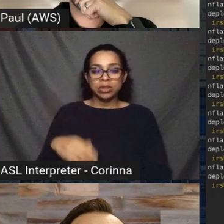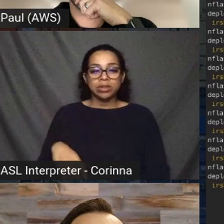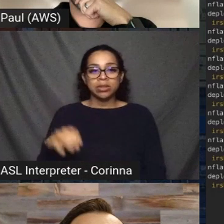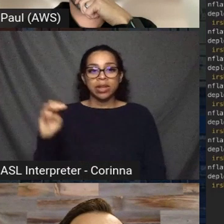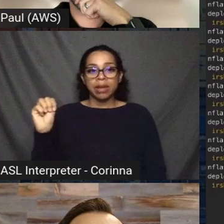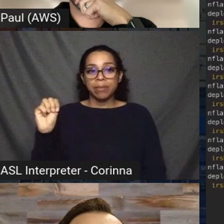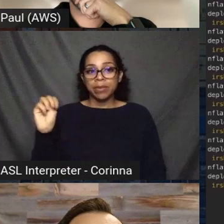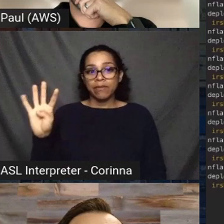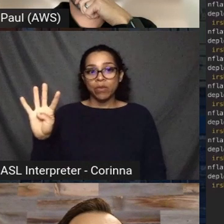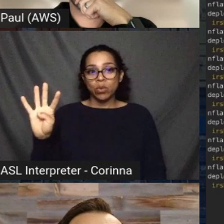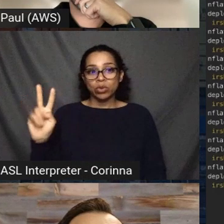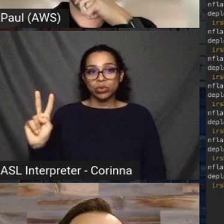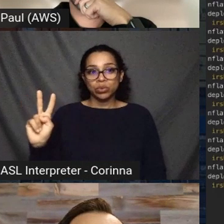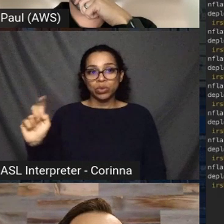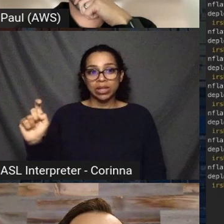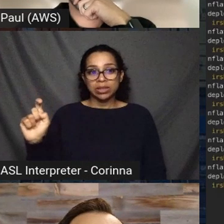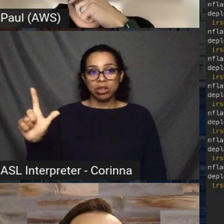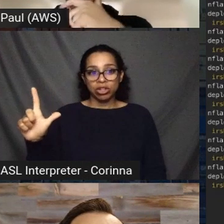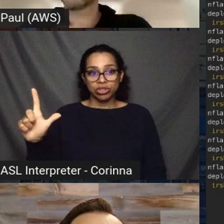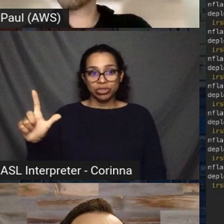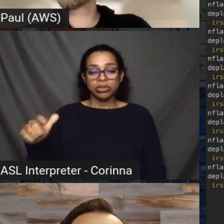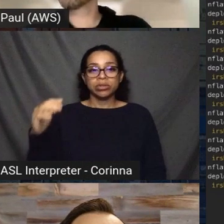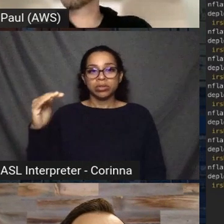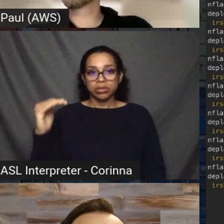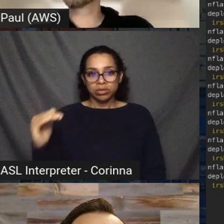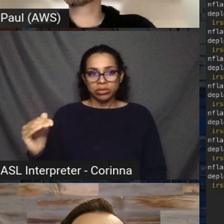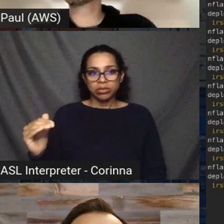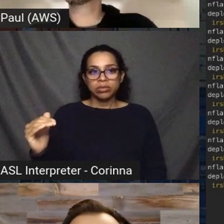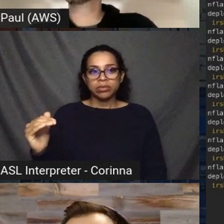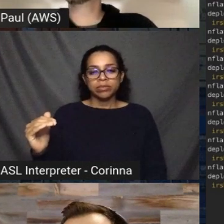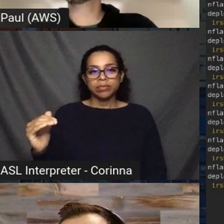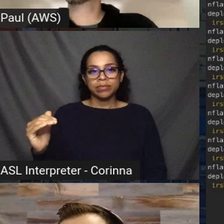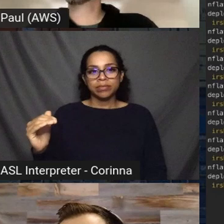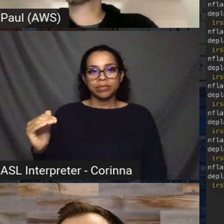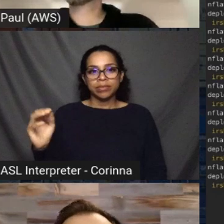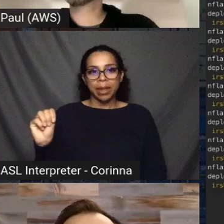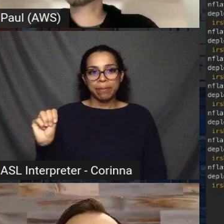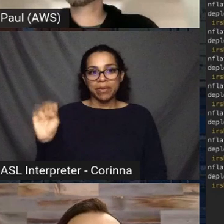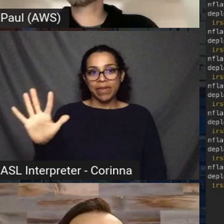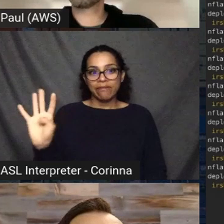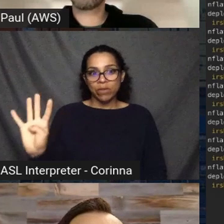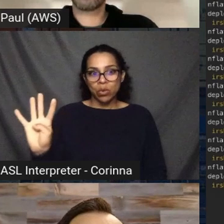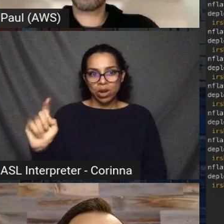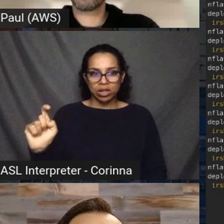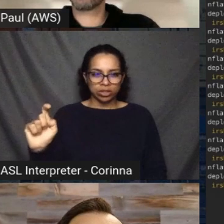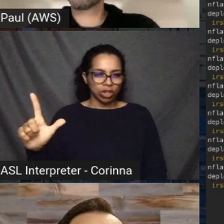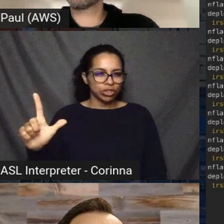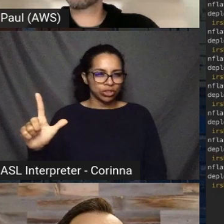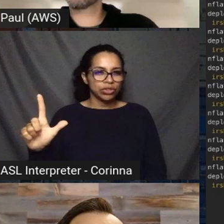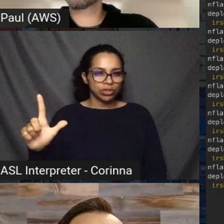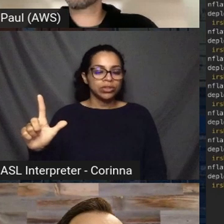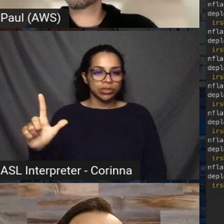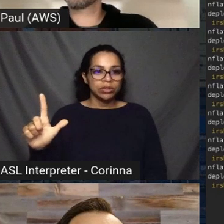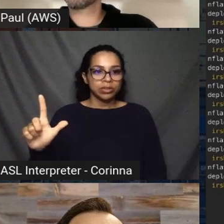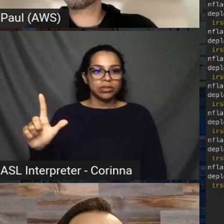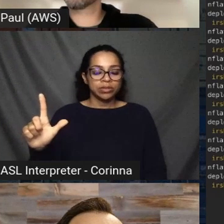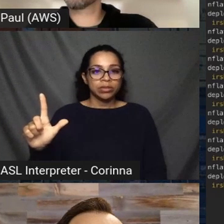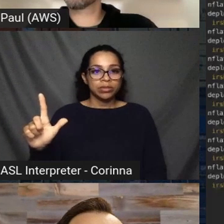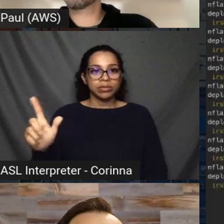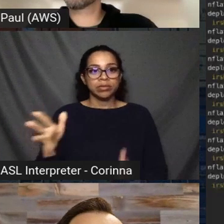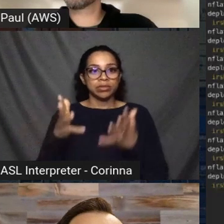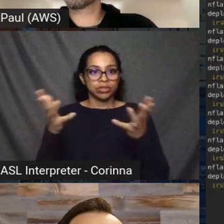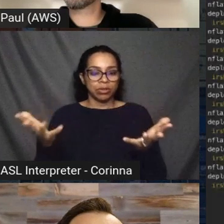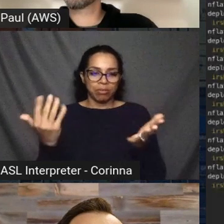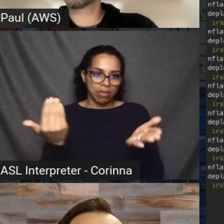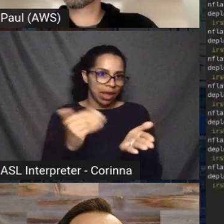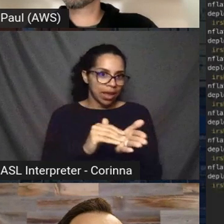large, and then the other one is M5 4x large. So again,